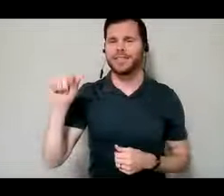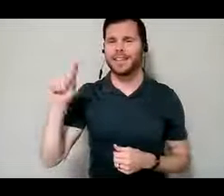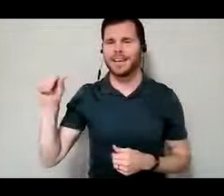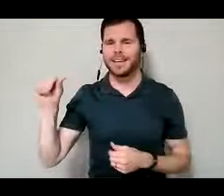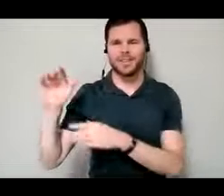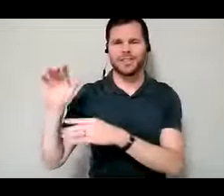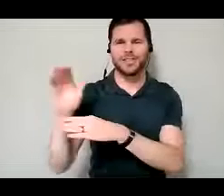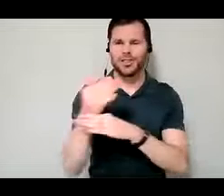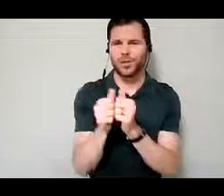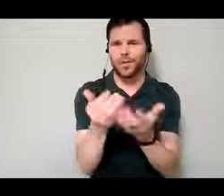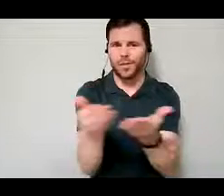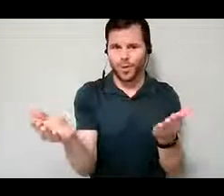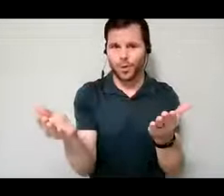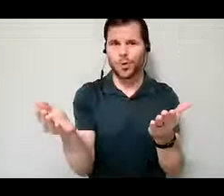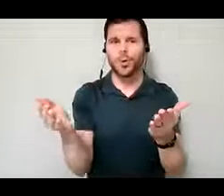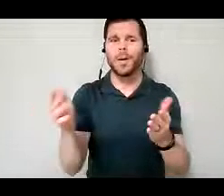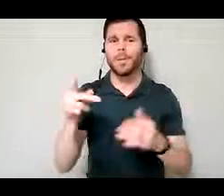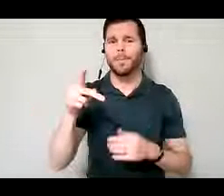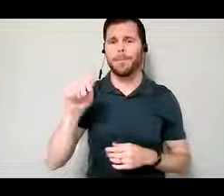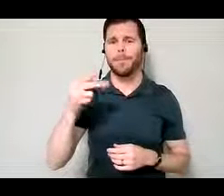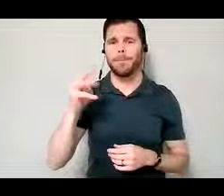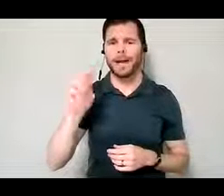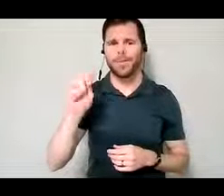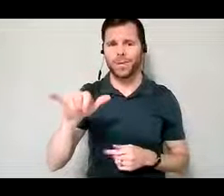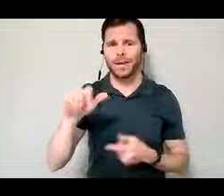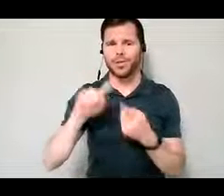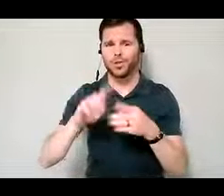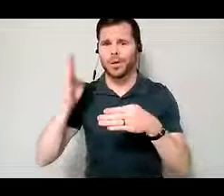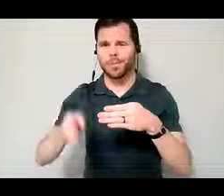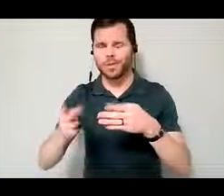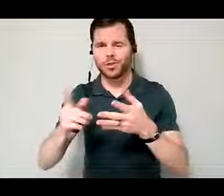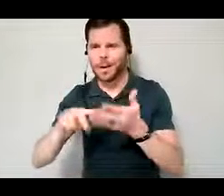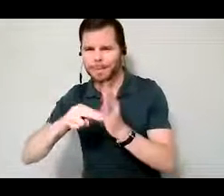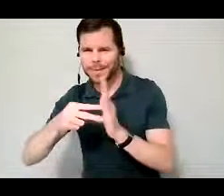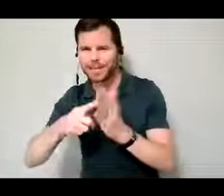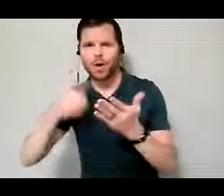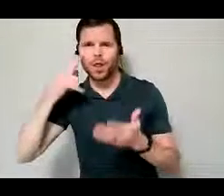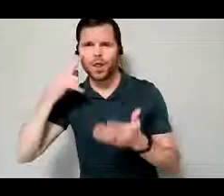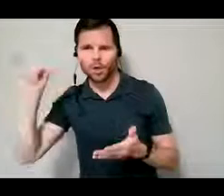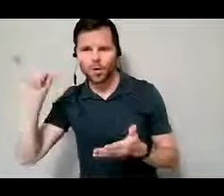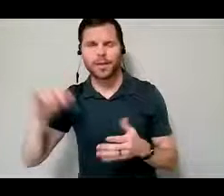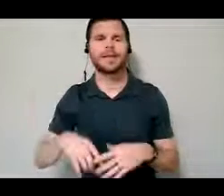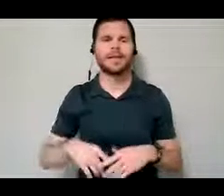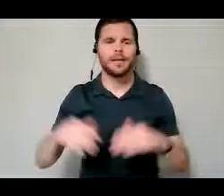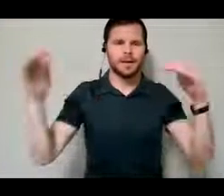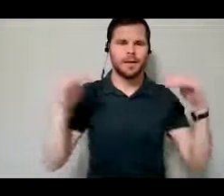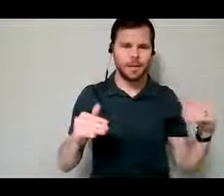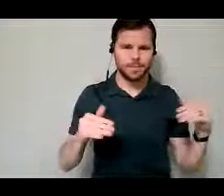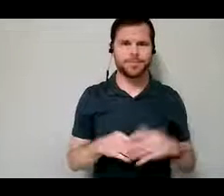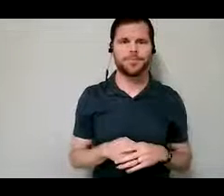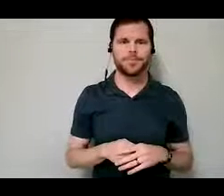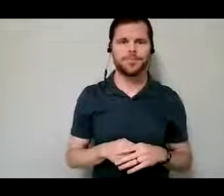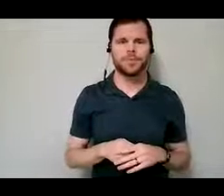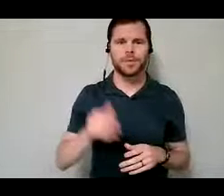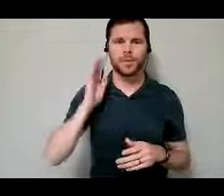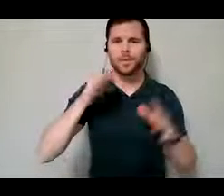completion and what that means and what it looks like in our district and then at each high school. We're going to talk just briefly about how we really see all of